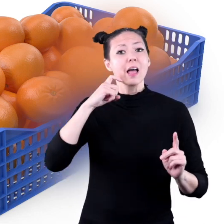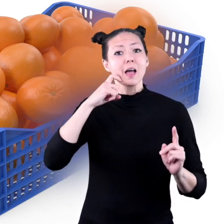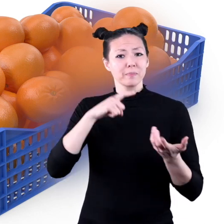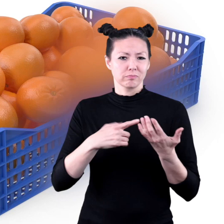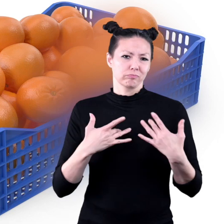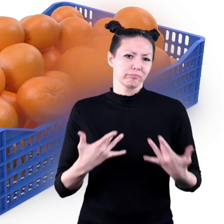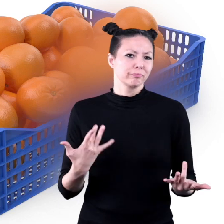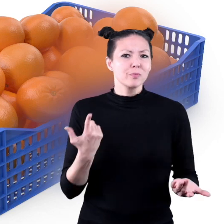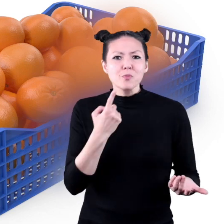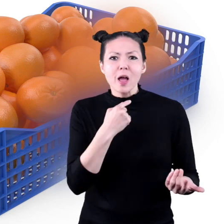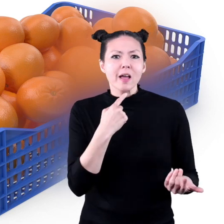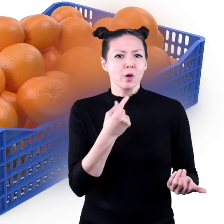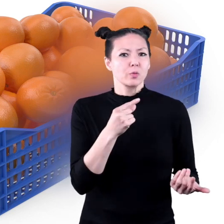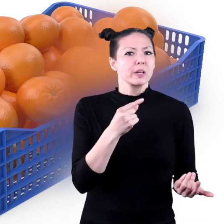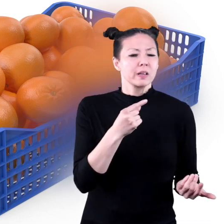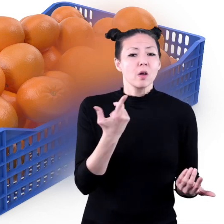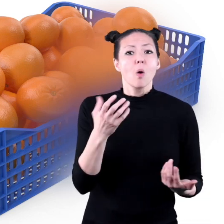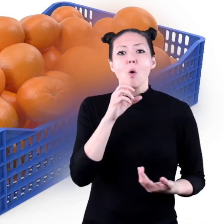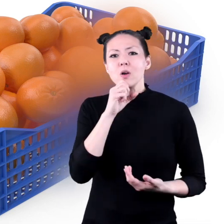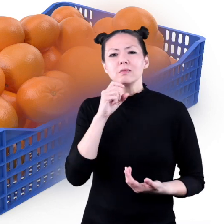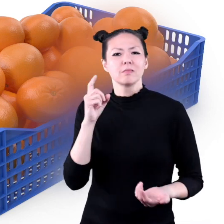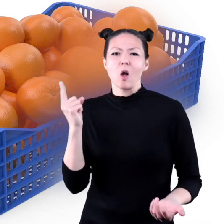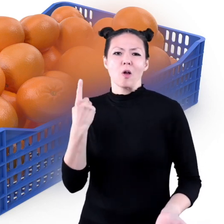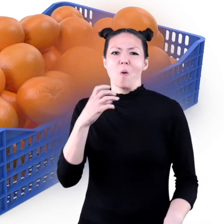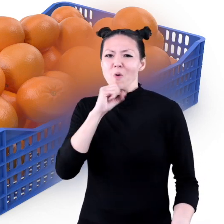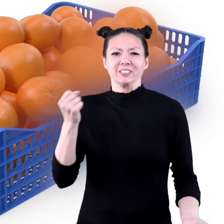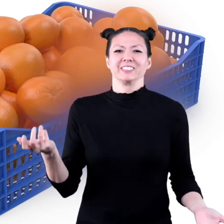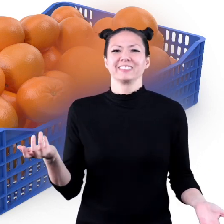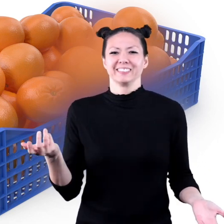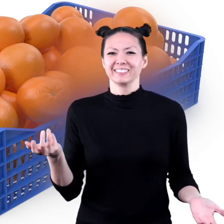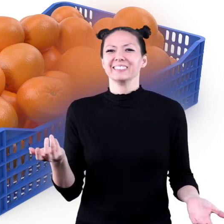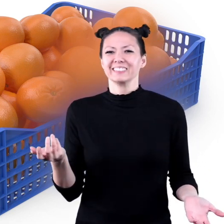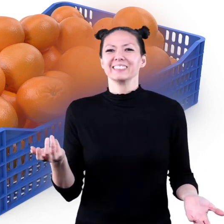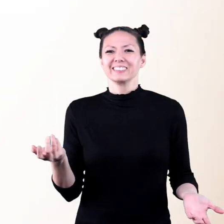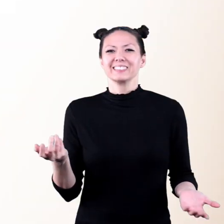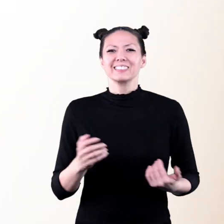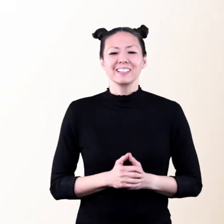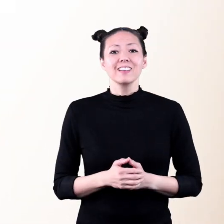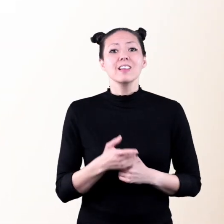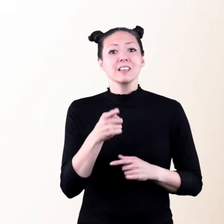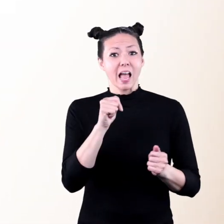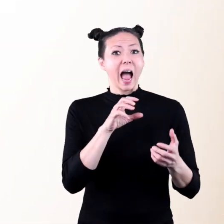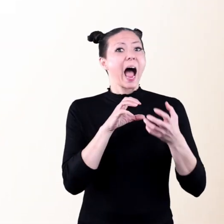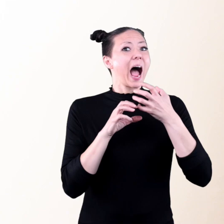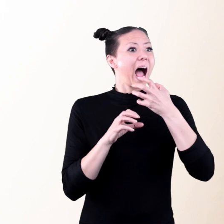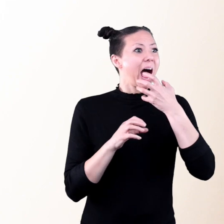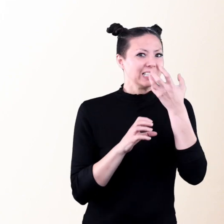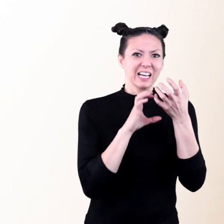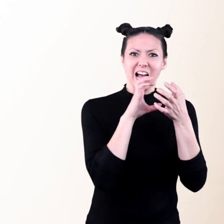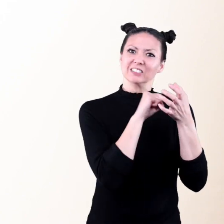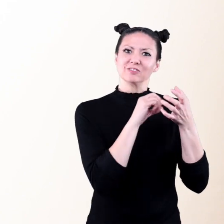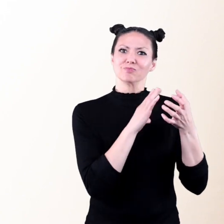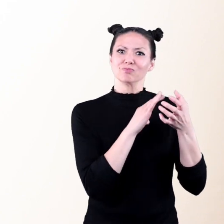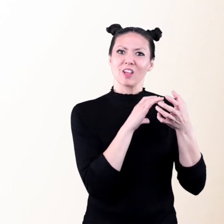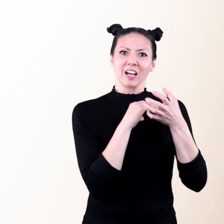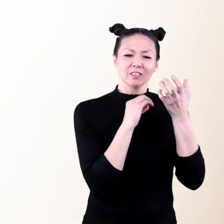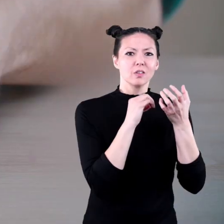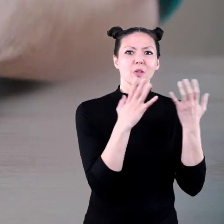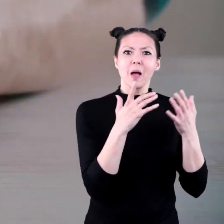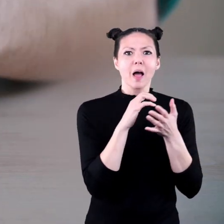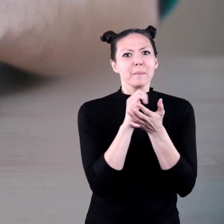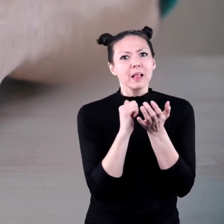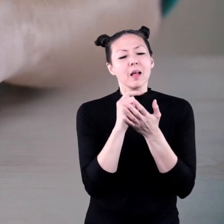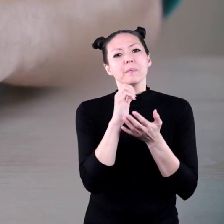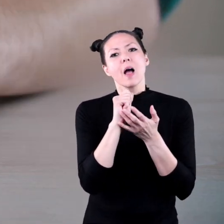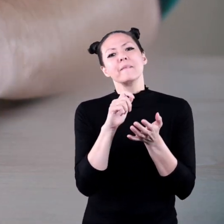usually red or green, and an orange is, well, orange. You can bite right into an apple without peeling it,